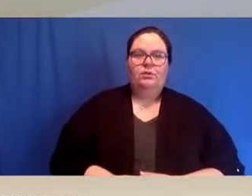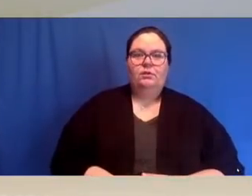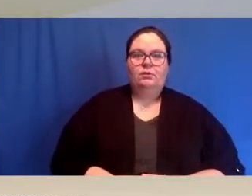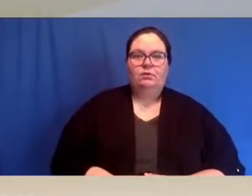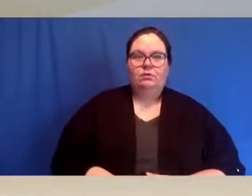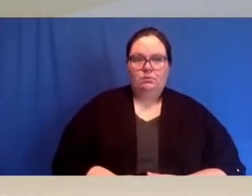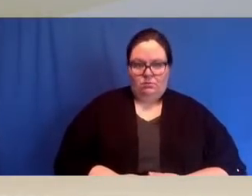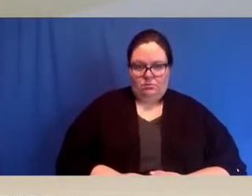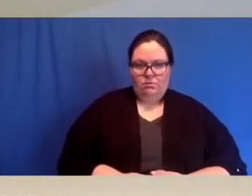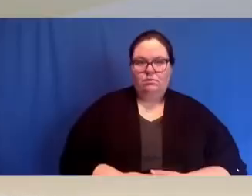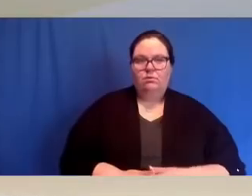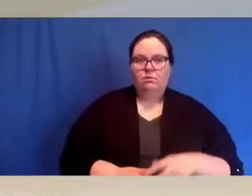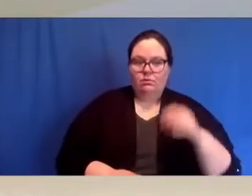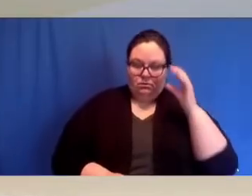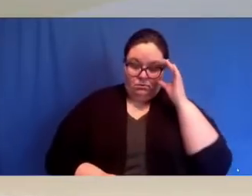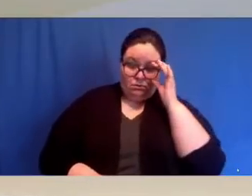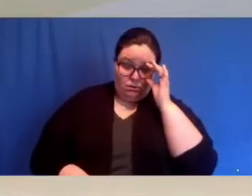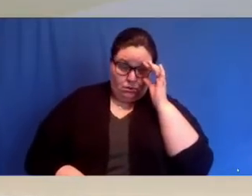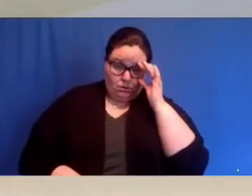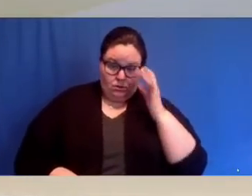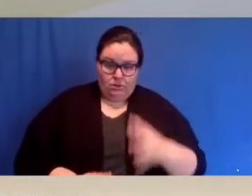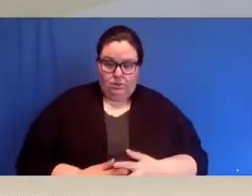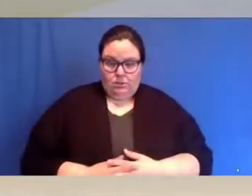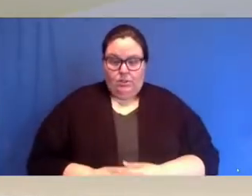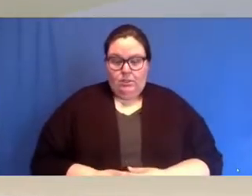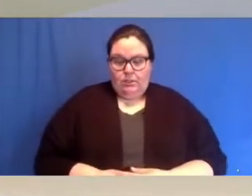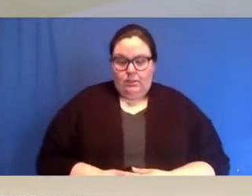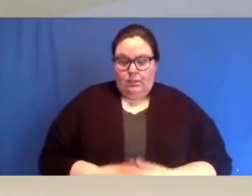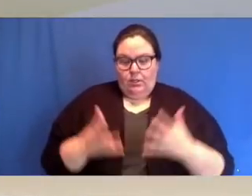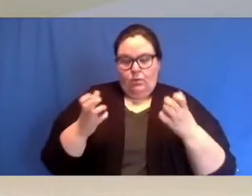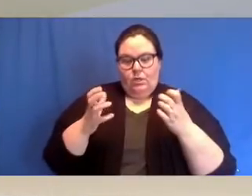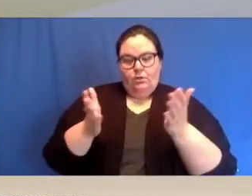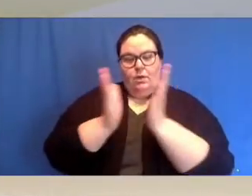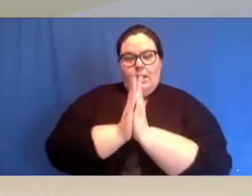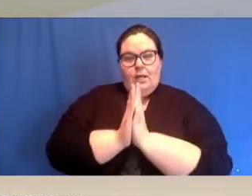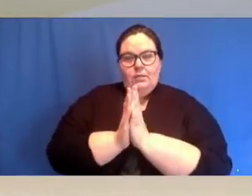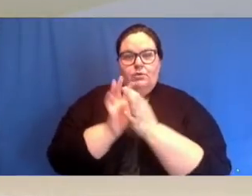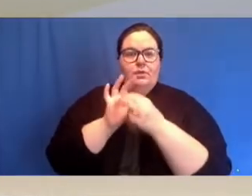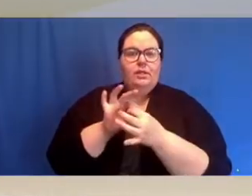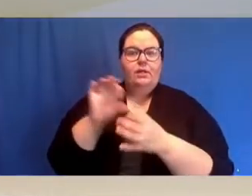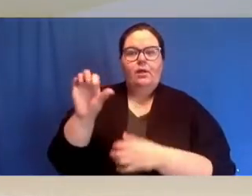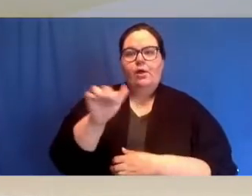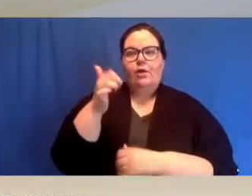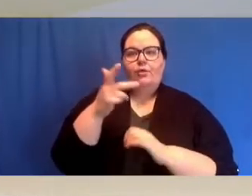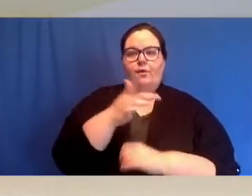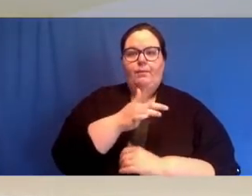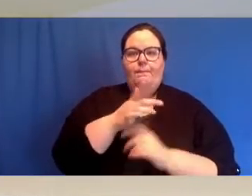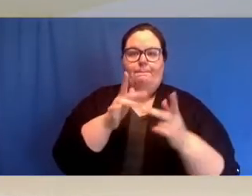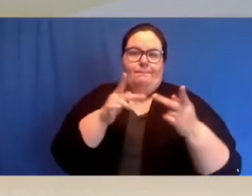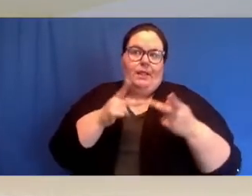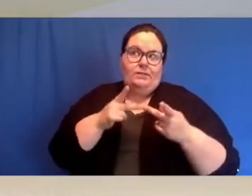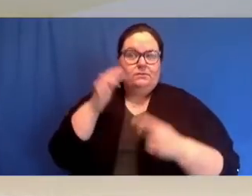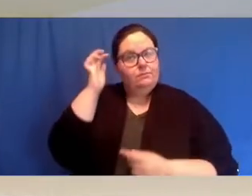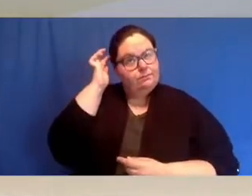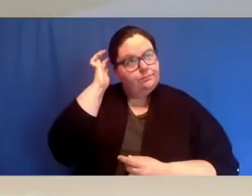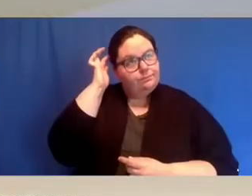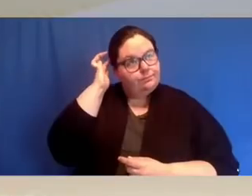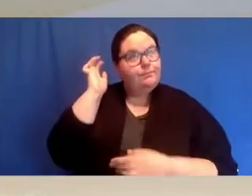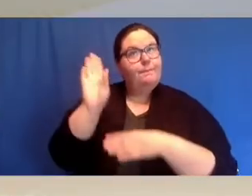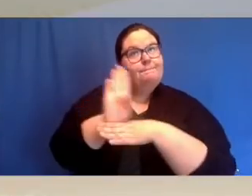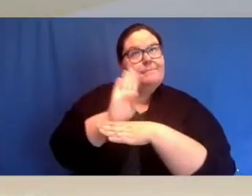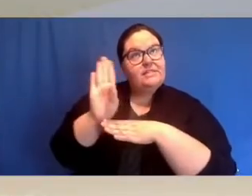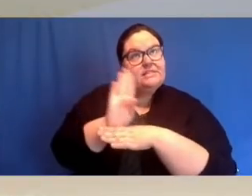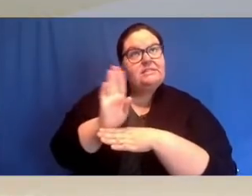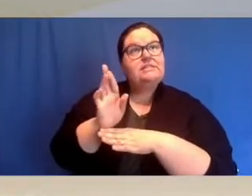And I wanted to just ask about other places. So there are measures in place for businesses